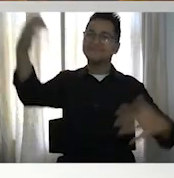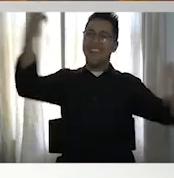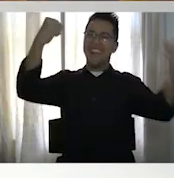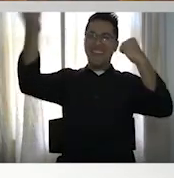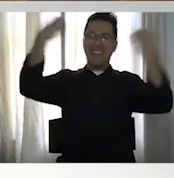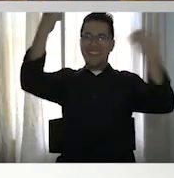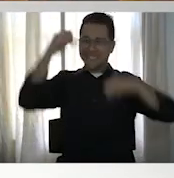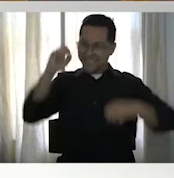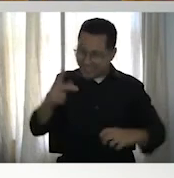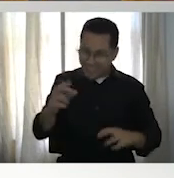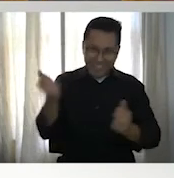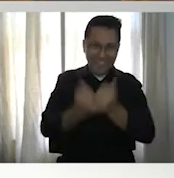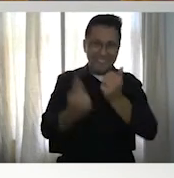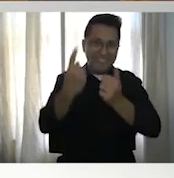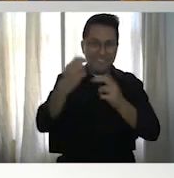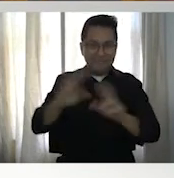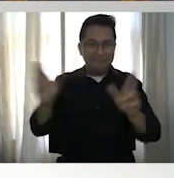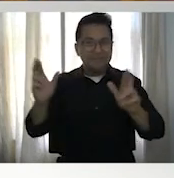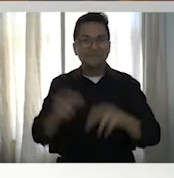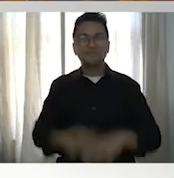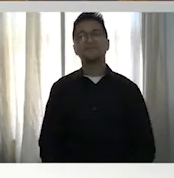here we go.